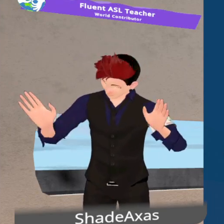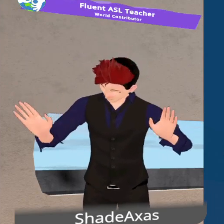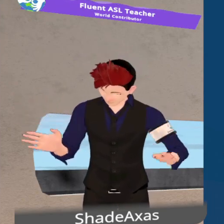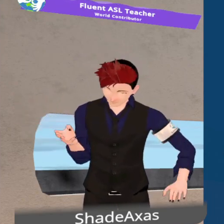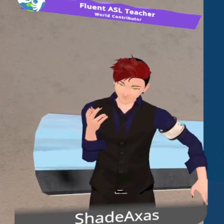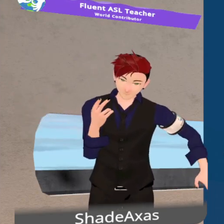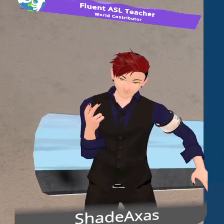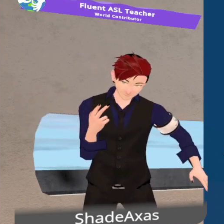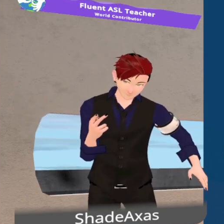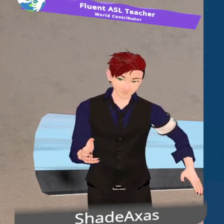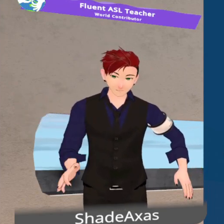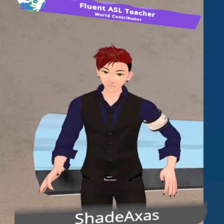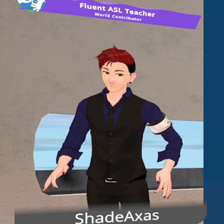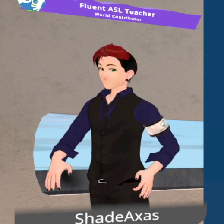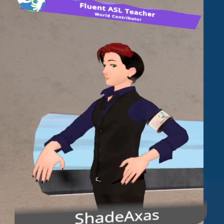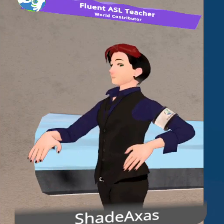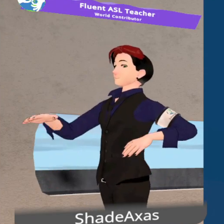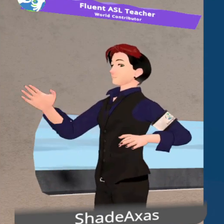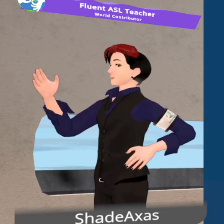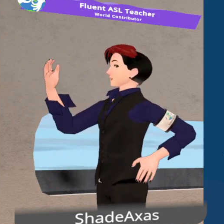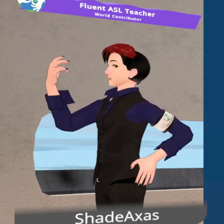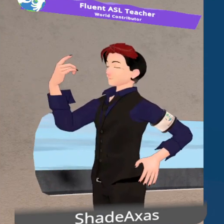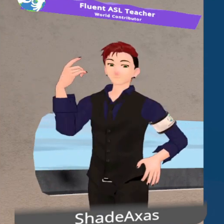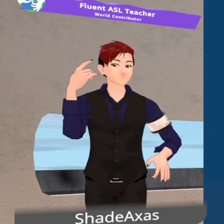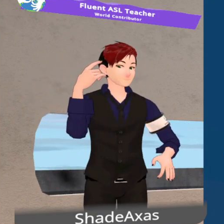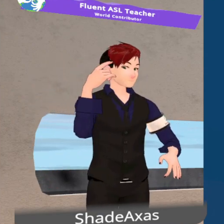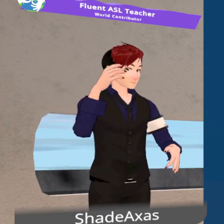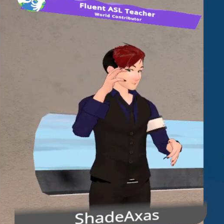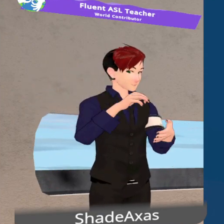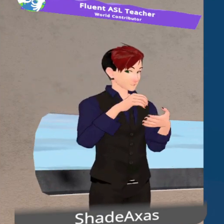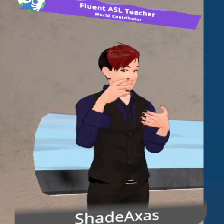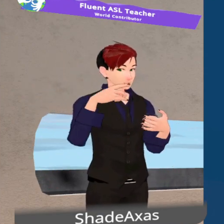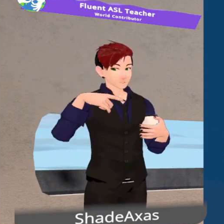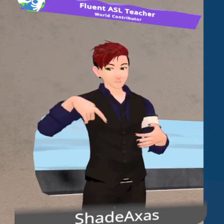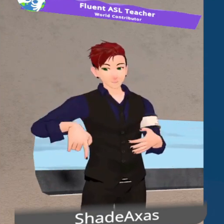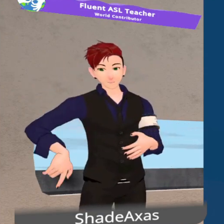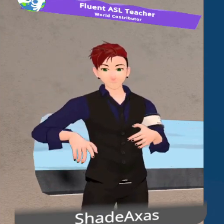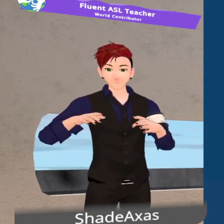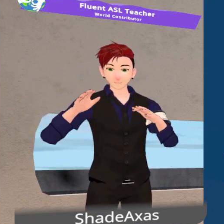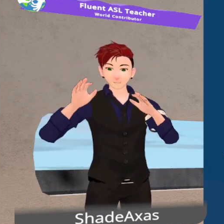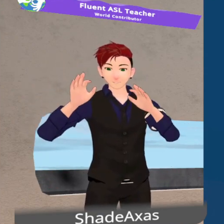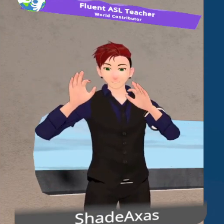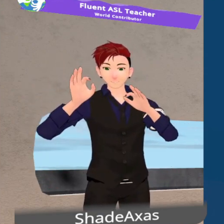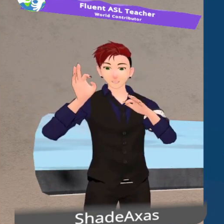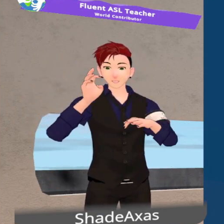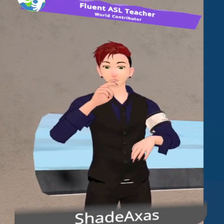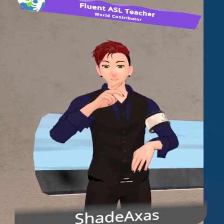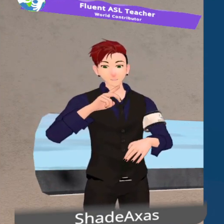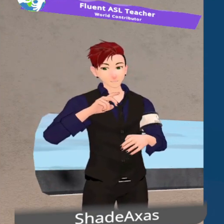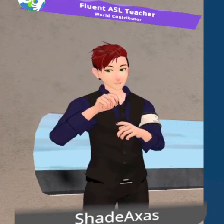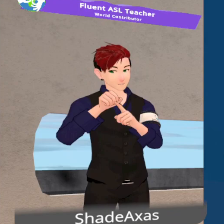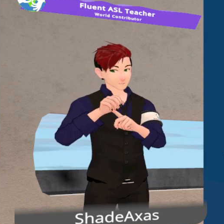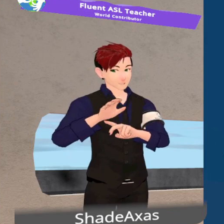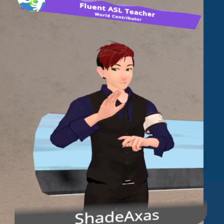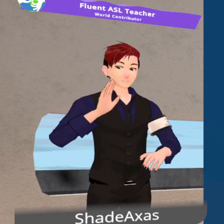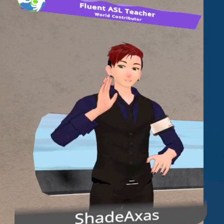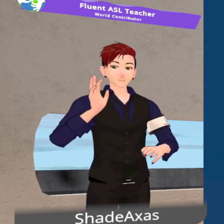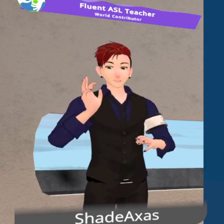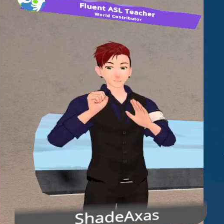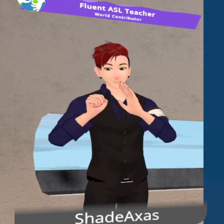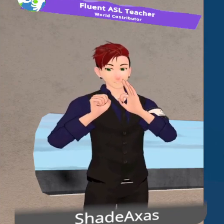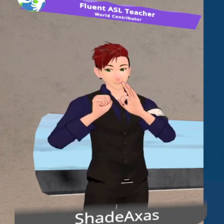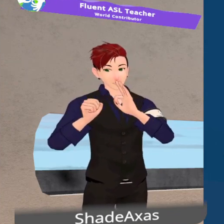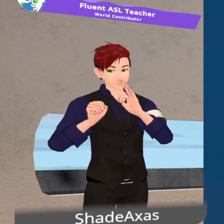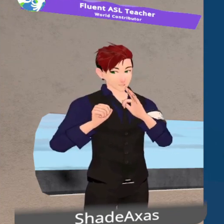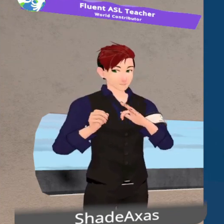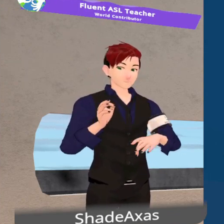So we'll see. All right. For the record, for this freshman orientation, I'm